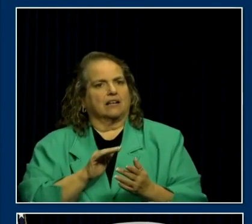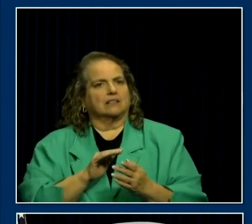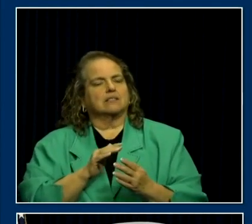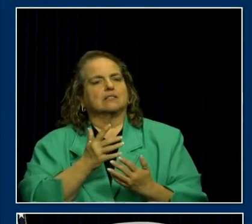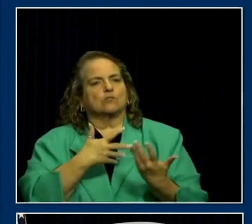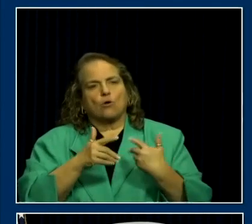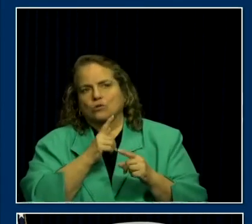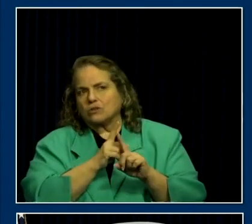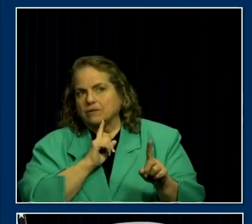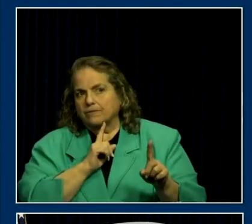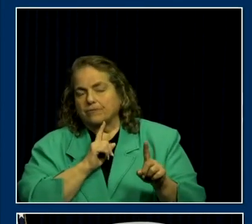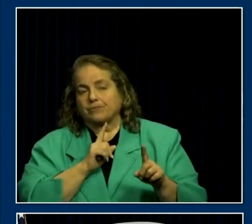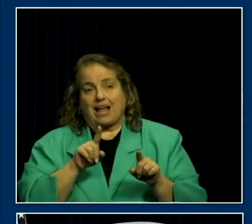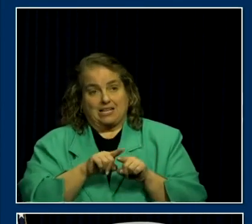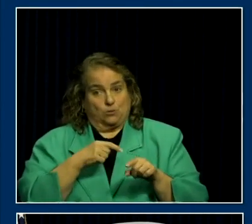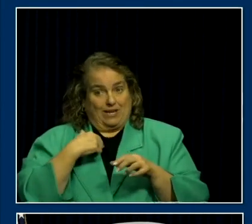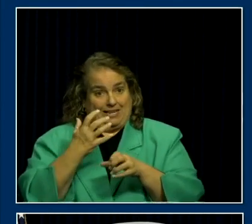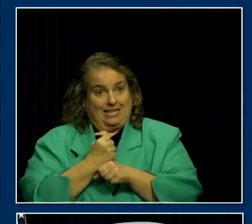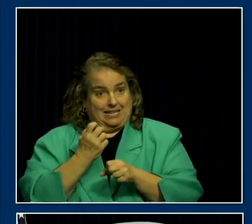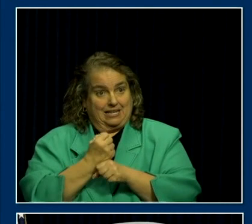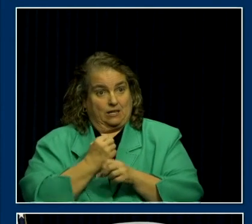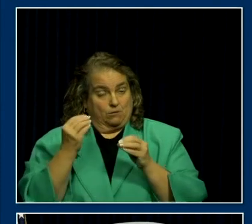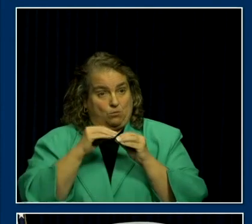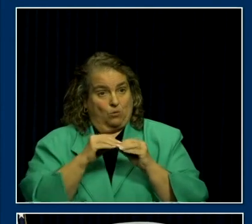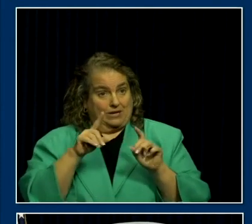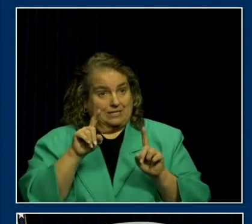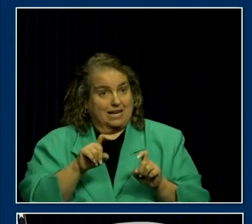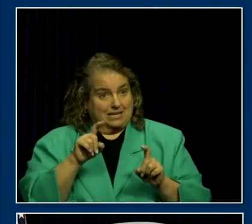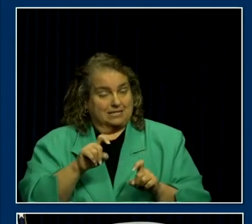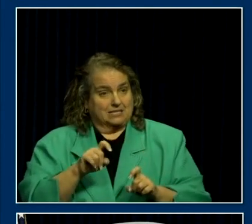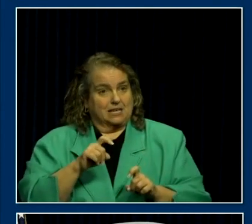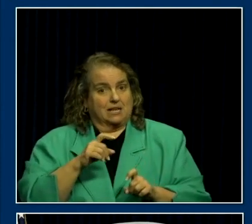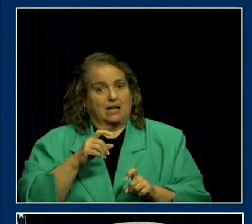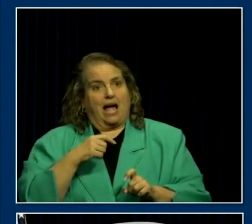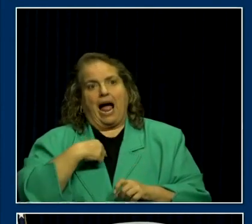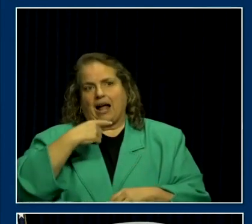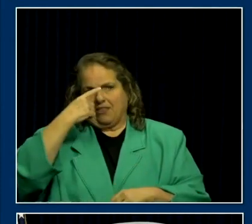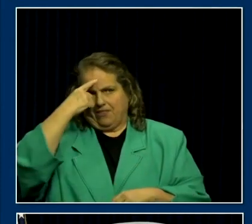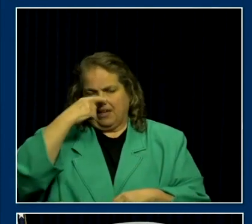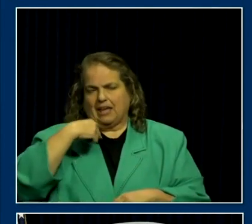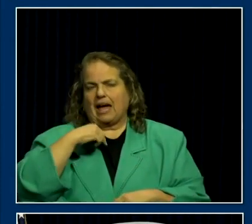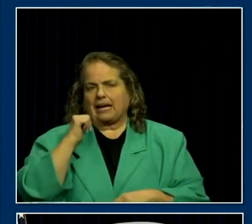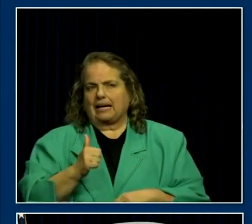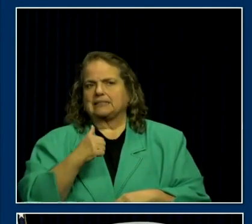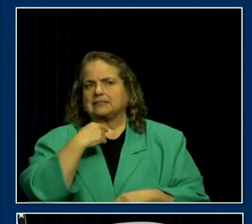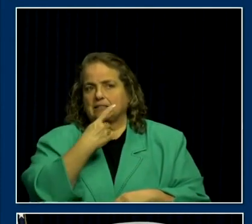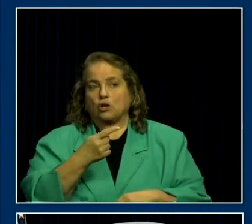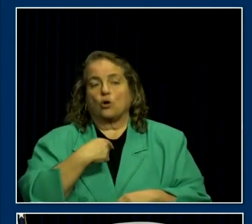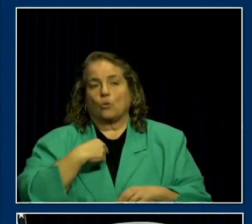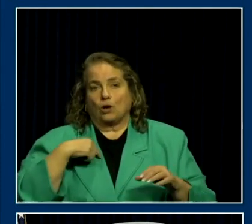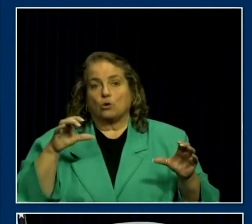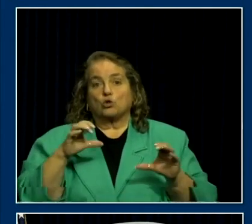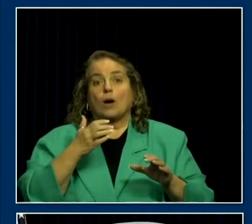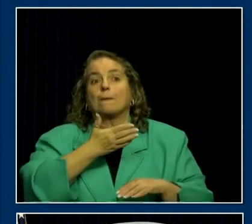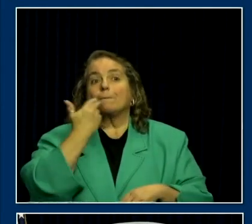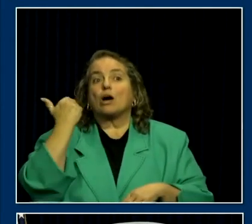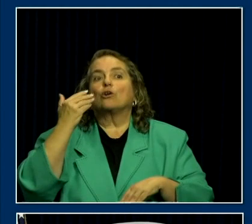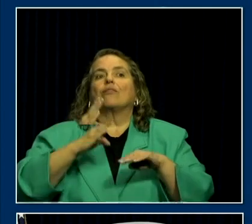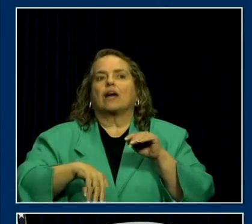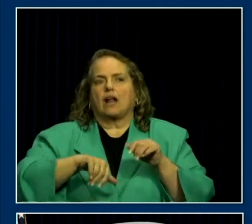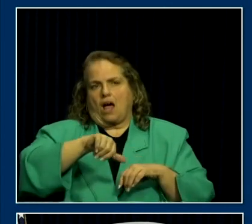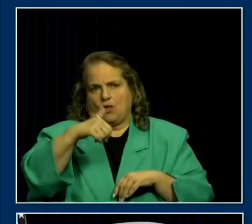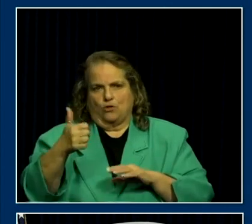tell you is I believe that we are doing better than other states. I believe that we are doing better in terms